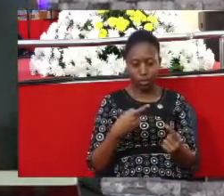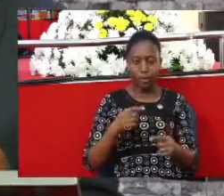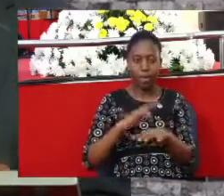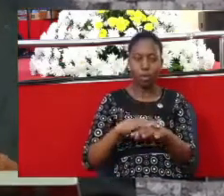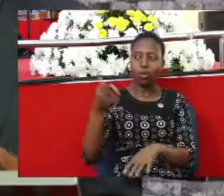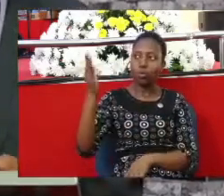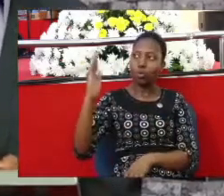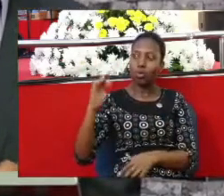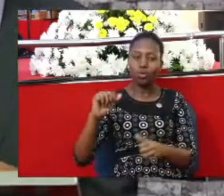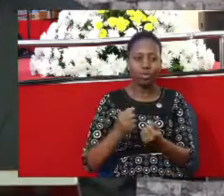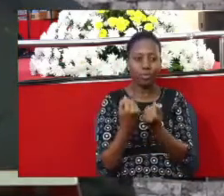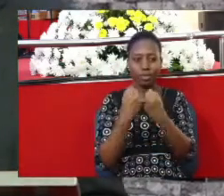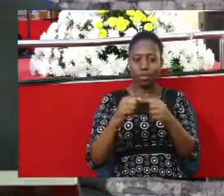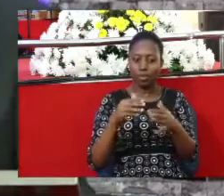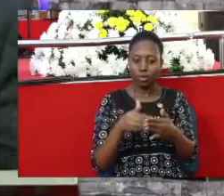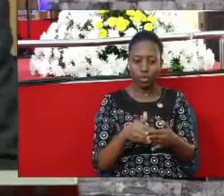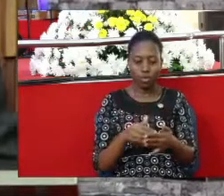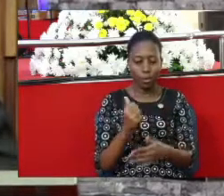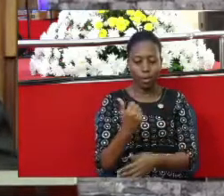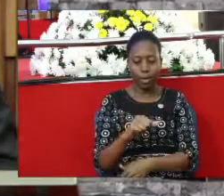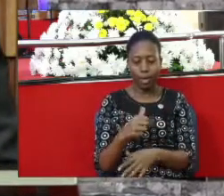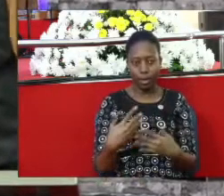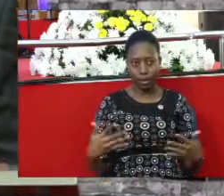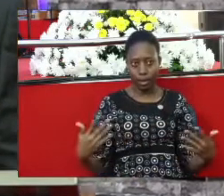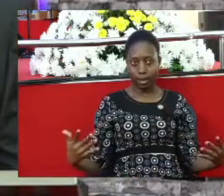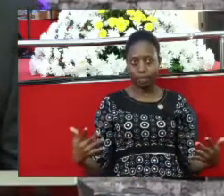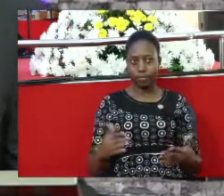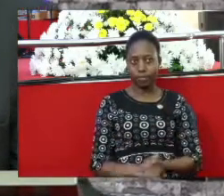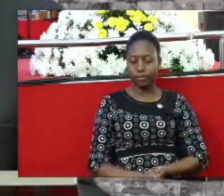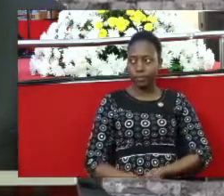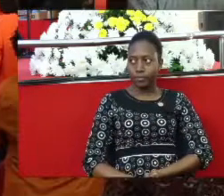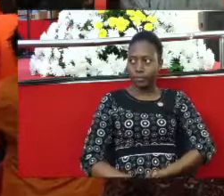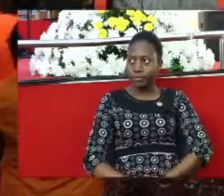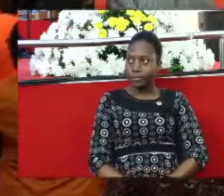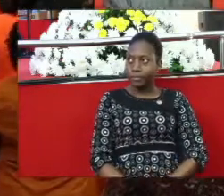anything. He cannot withhold anything.